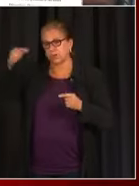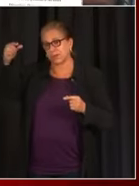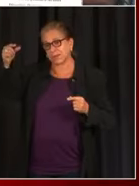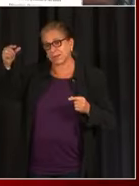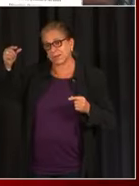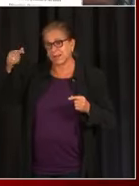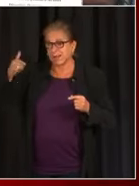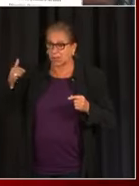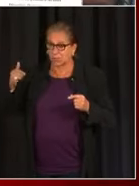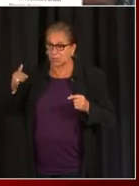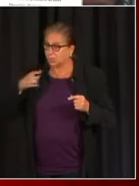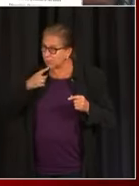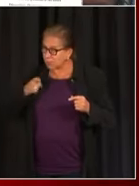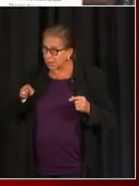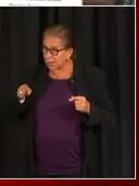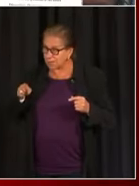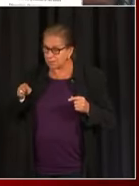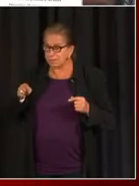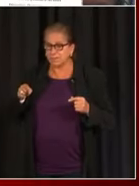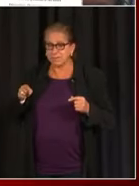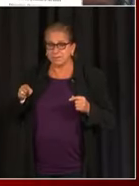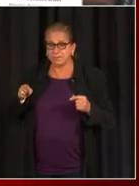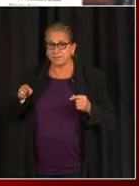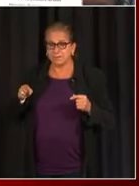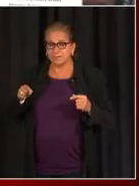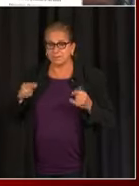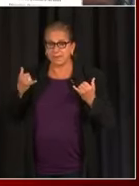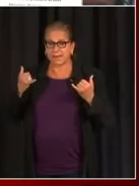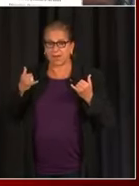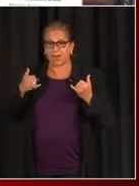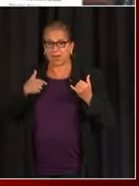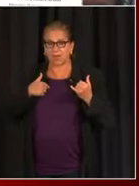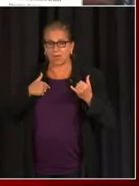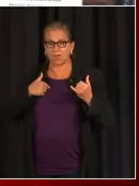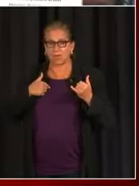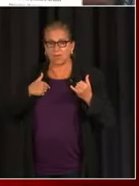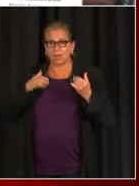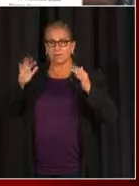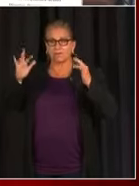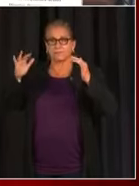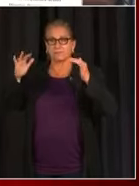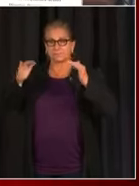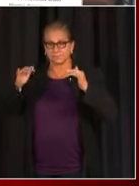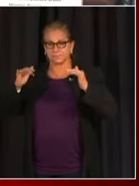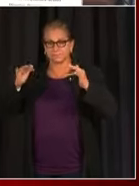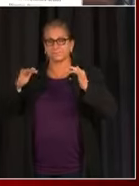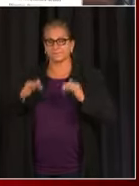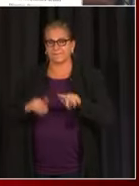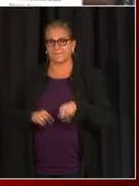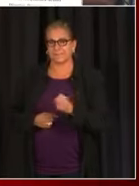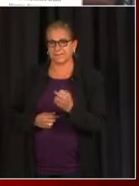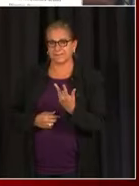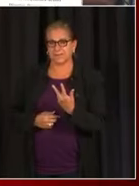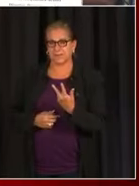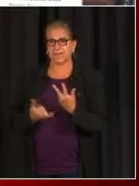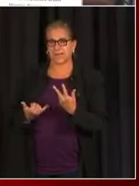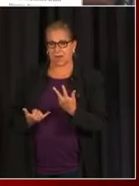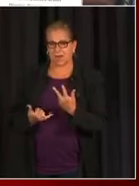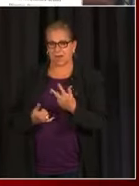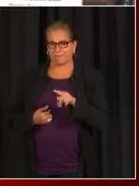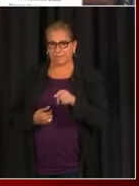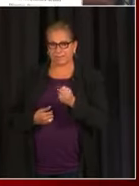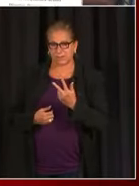early July, and at that time the district moved into phase 3. You will note here that there are some